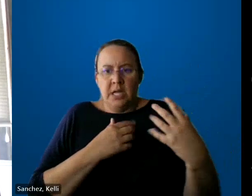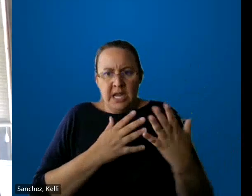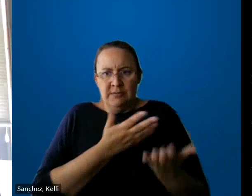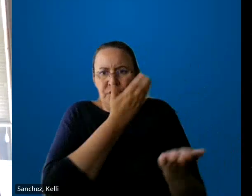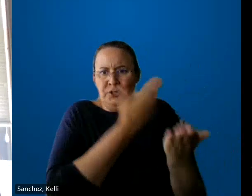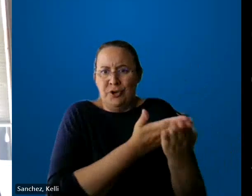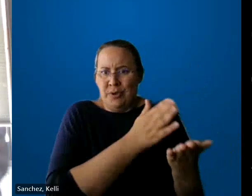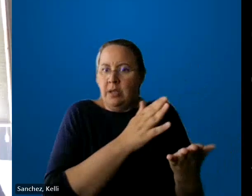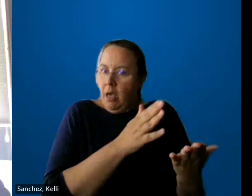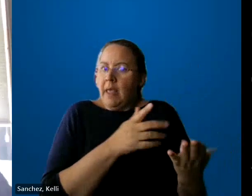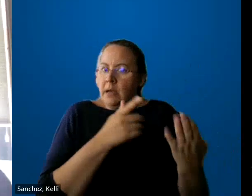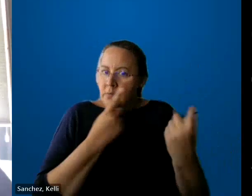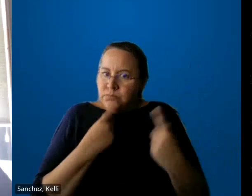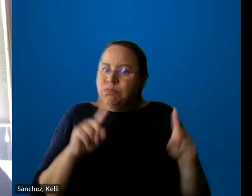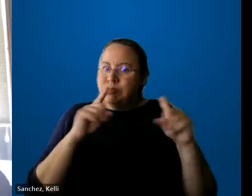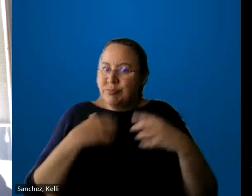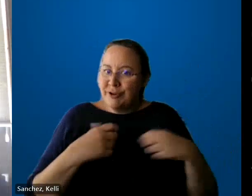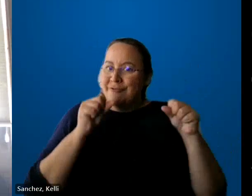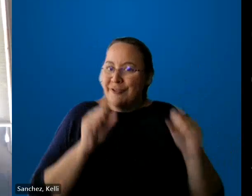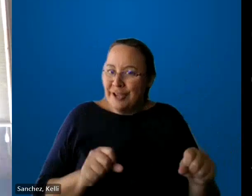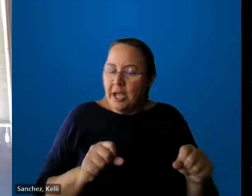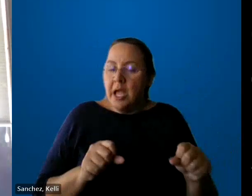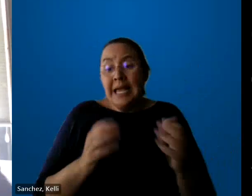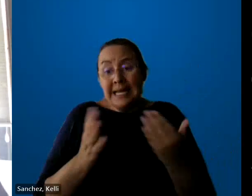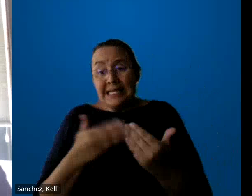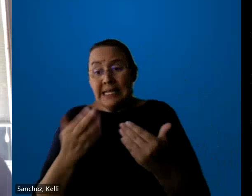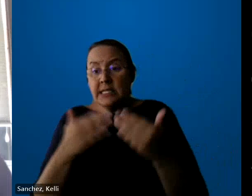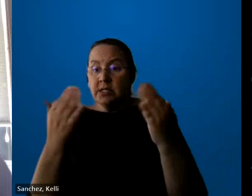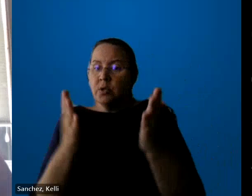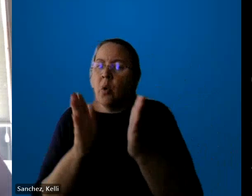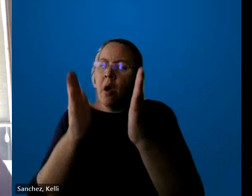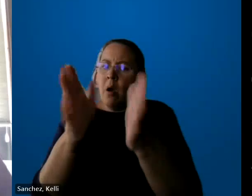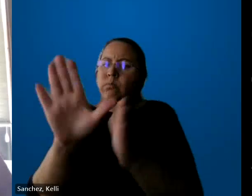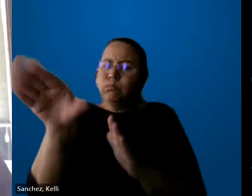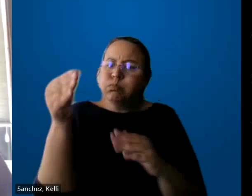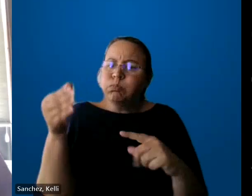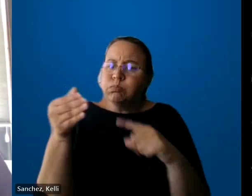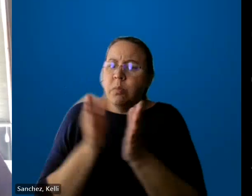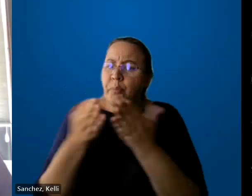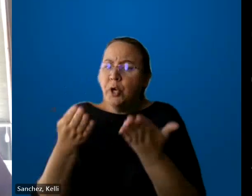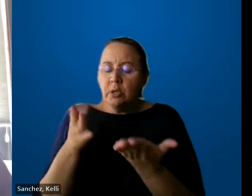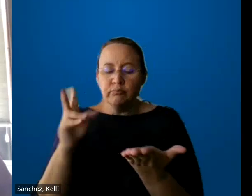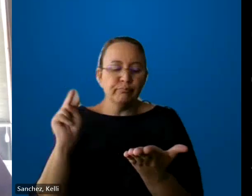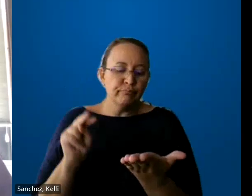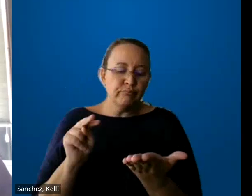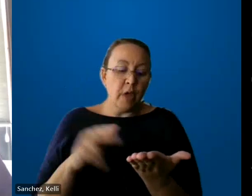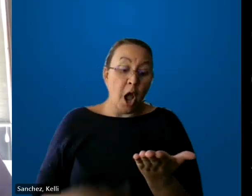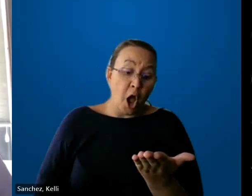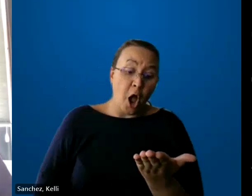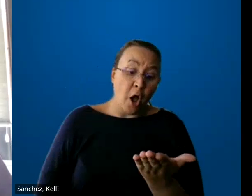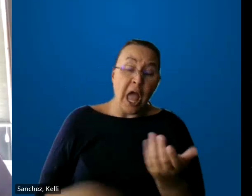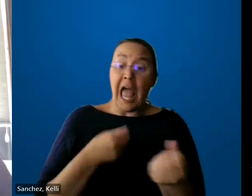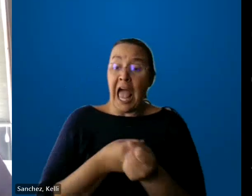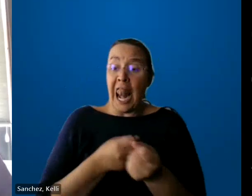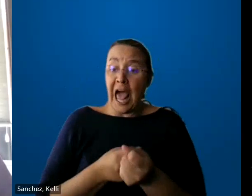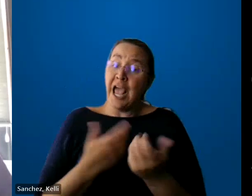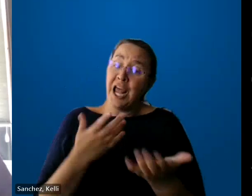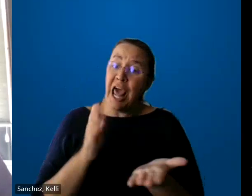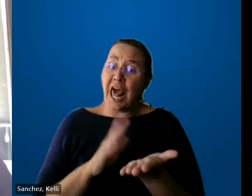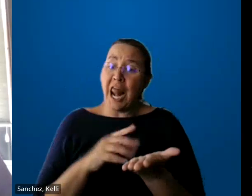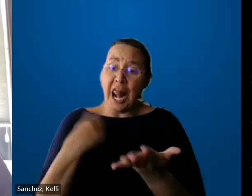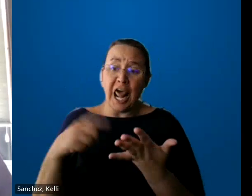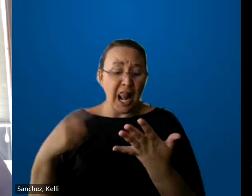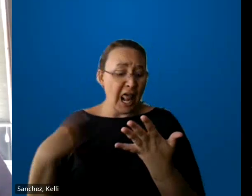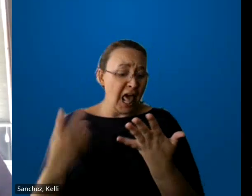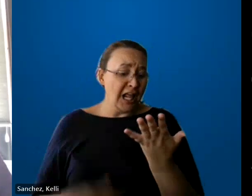Because it's easy to pick up a book and read and say, oh, this is how I can be an ally or this and this and that. But until you see like